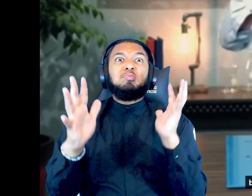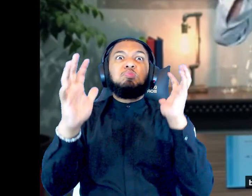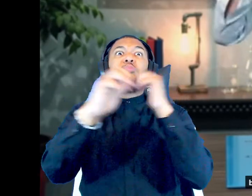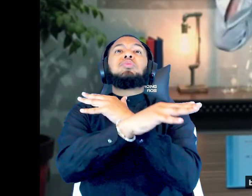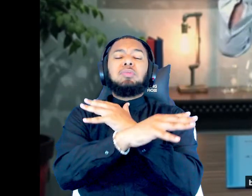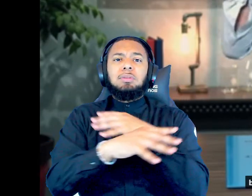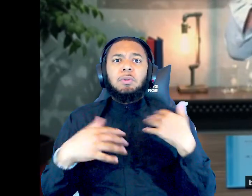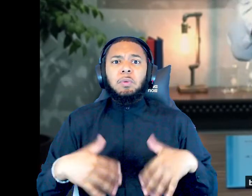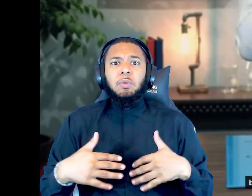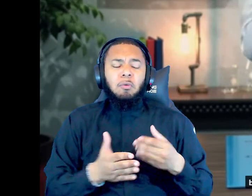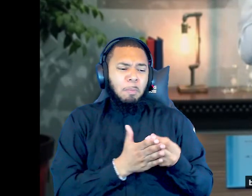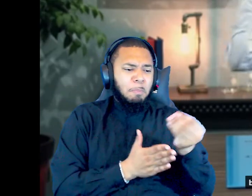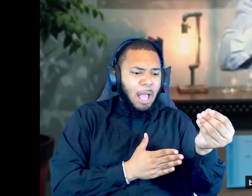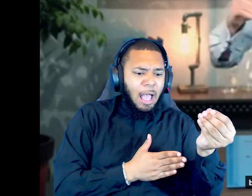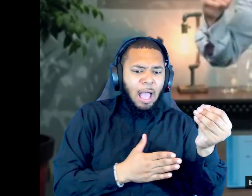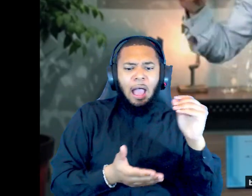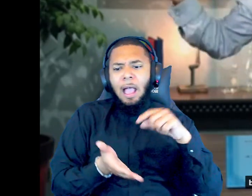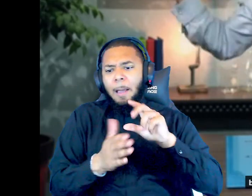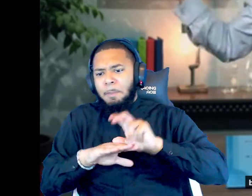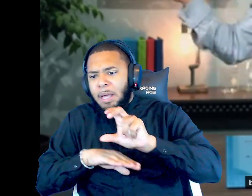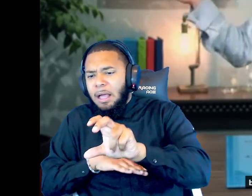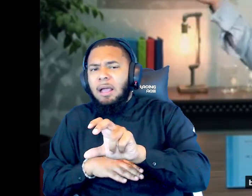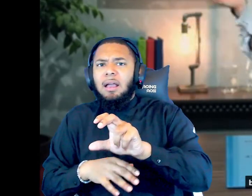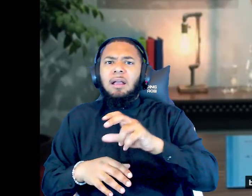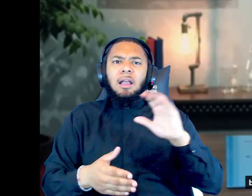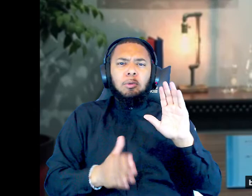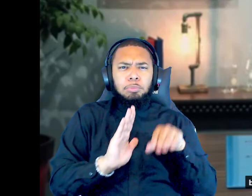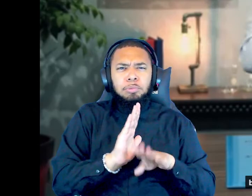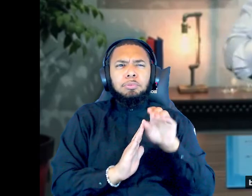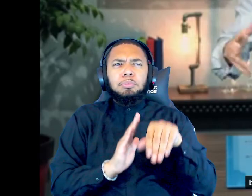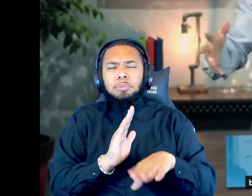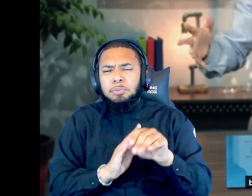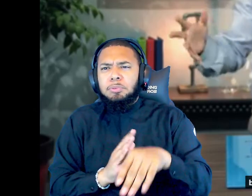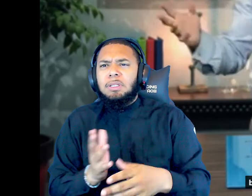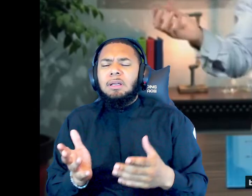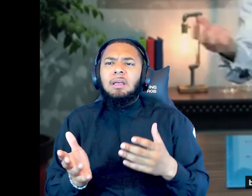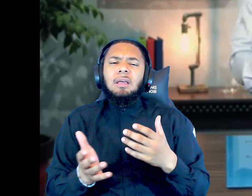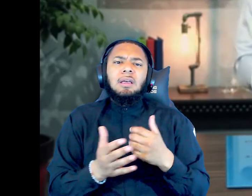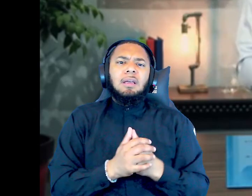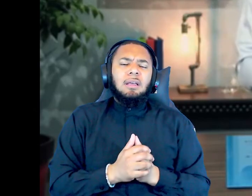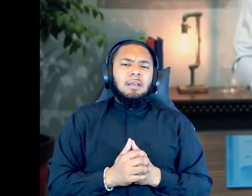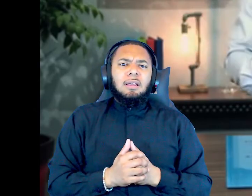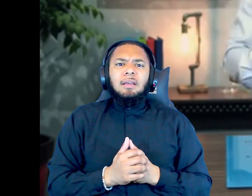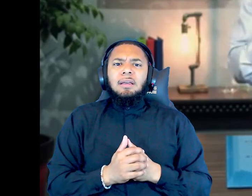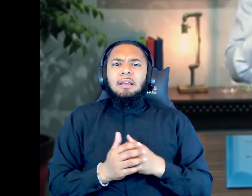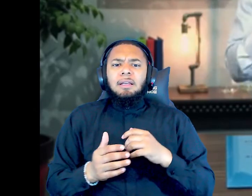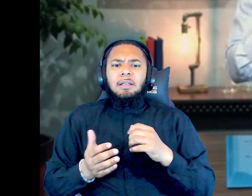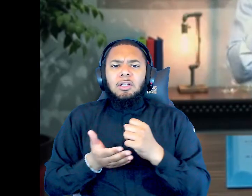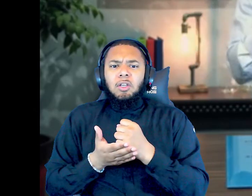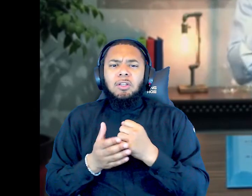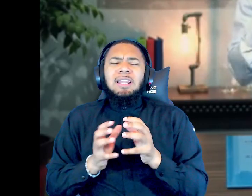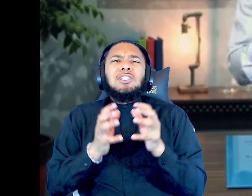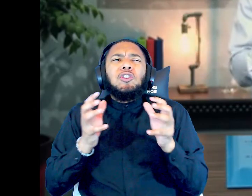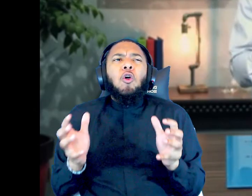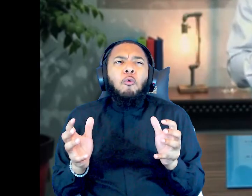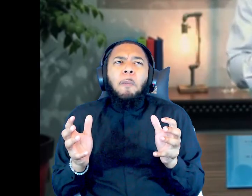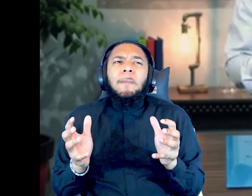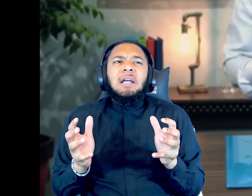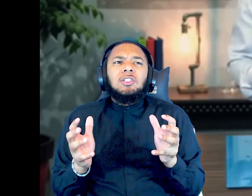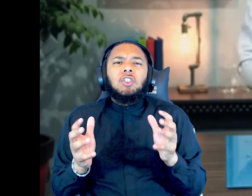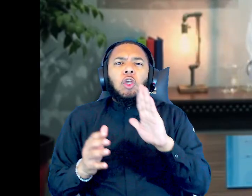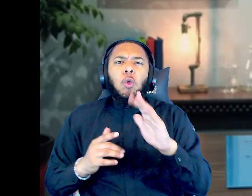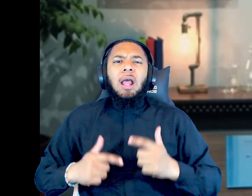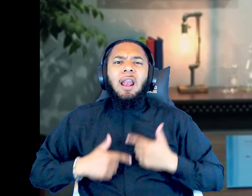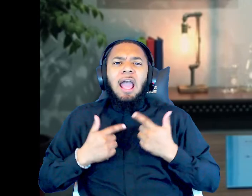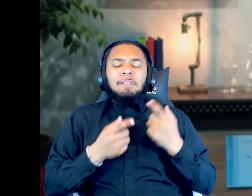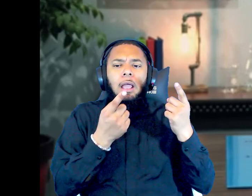paying stuff off and doing bank transfers and credit card statements, paying those off. Like, there's so much happening